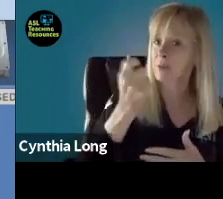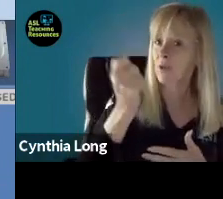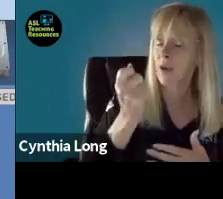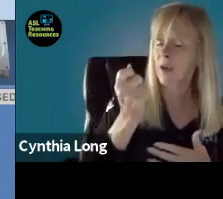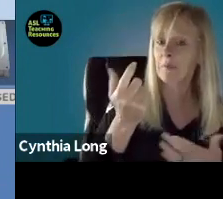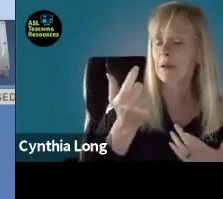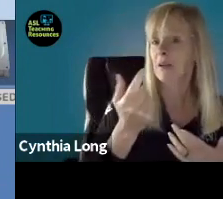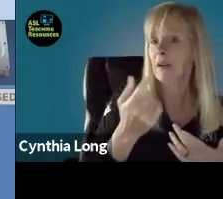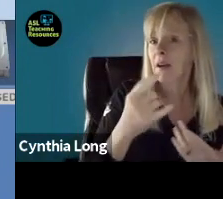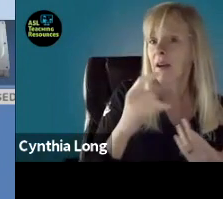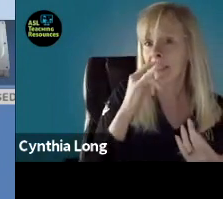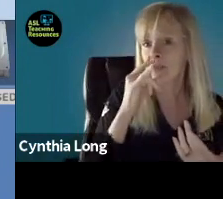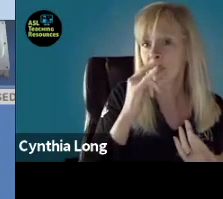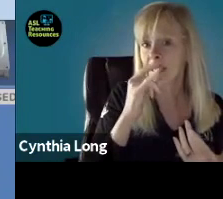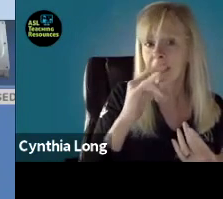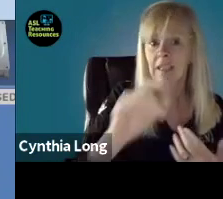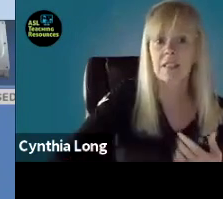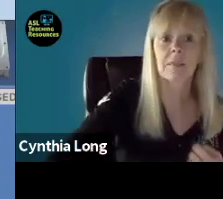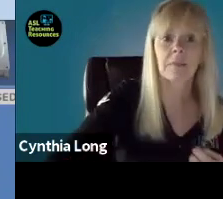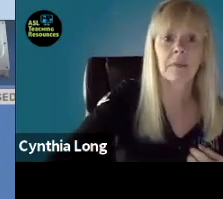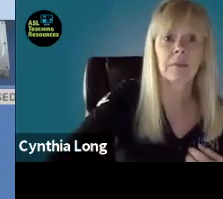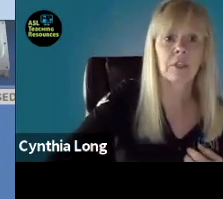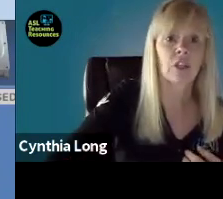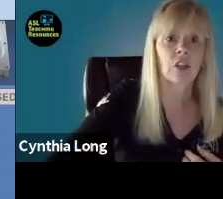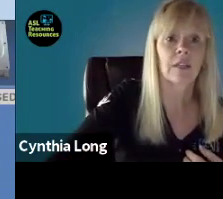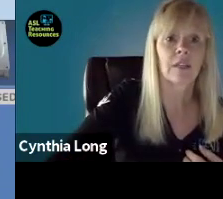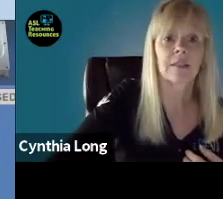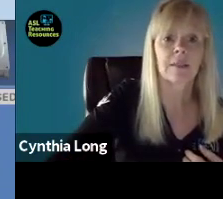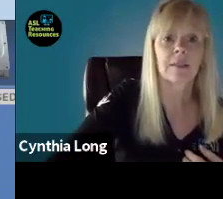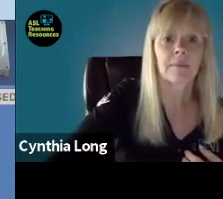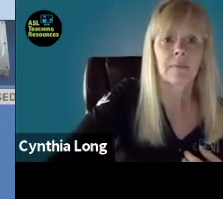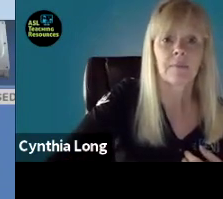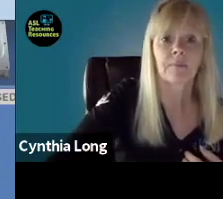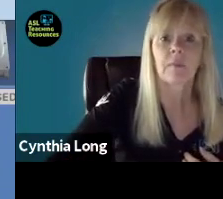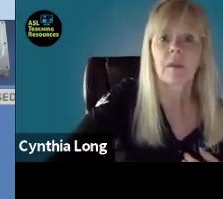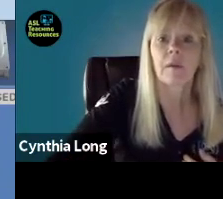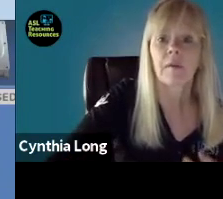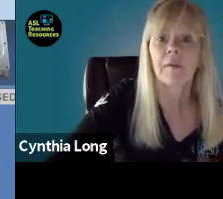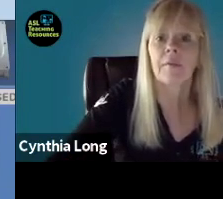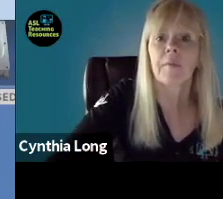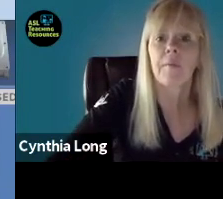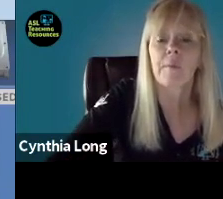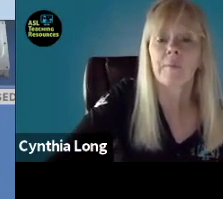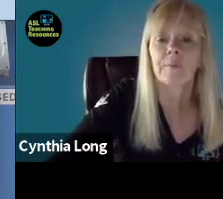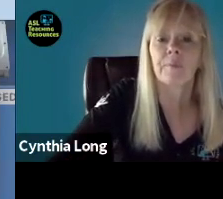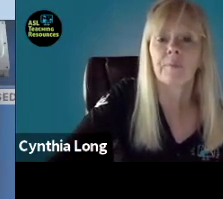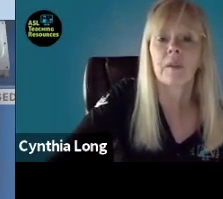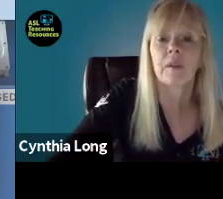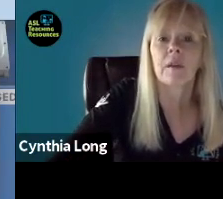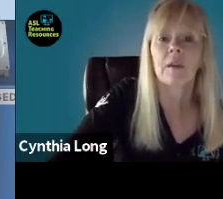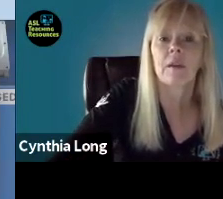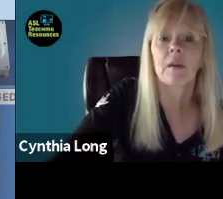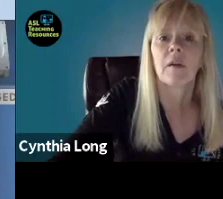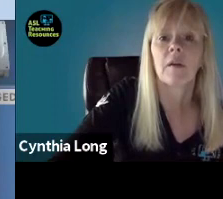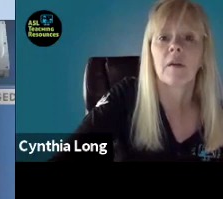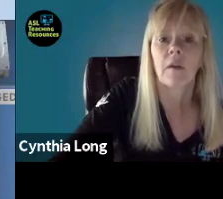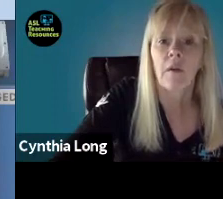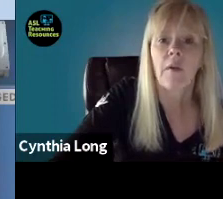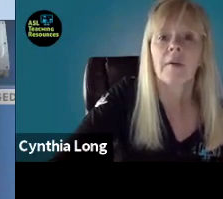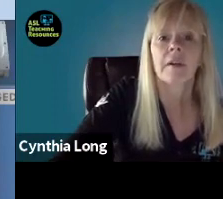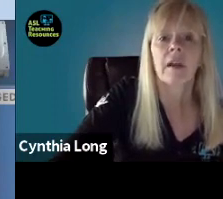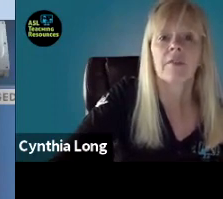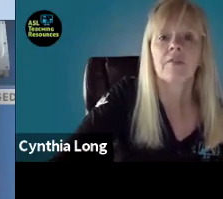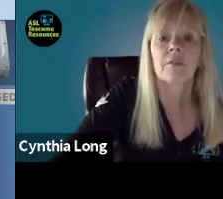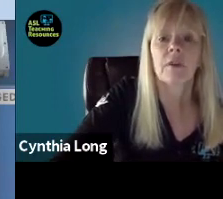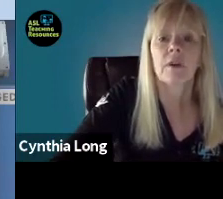parents subscribe, at least for the kids. Welcome to CodeSpark Academy, an award-winning app that introduces kids